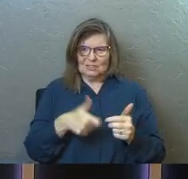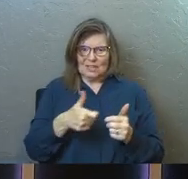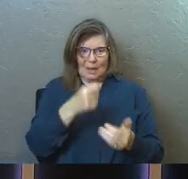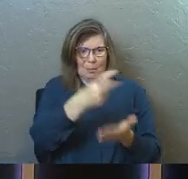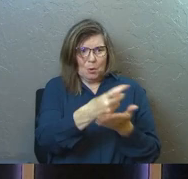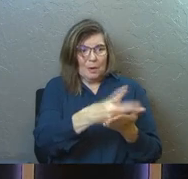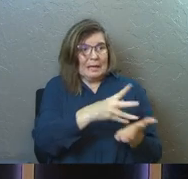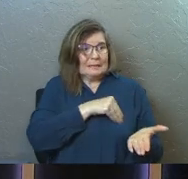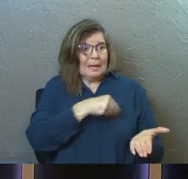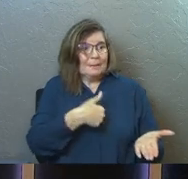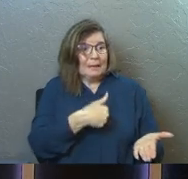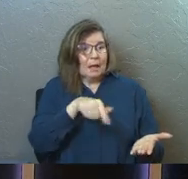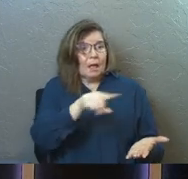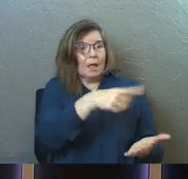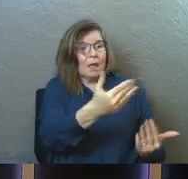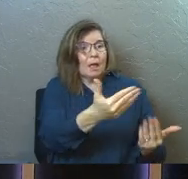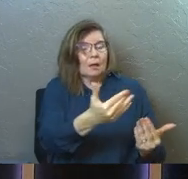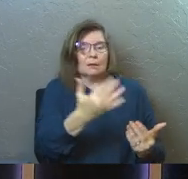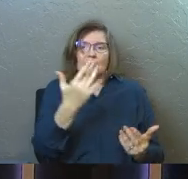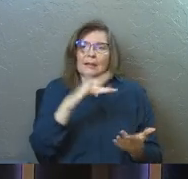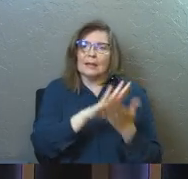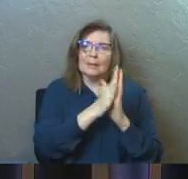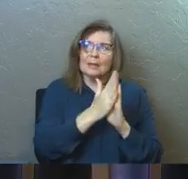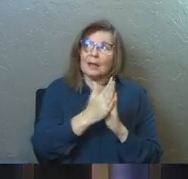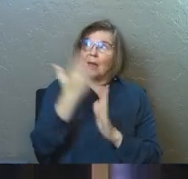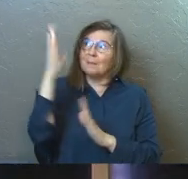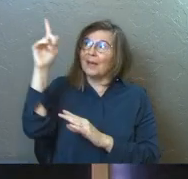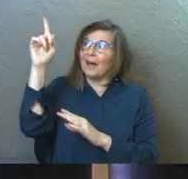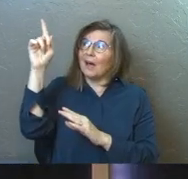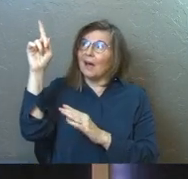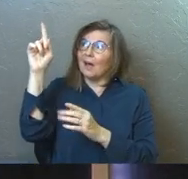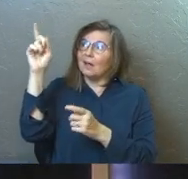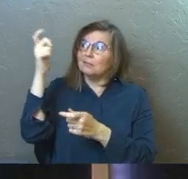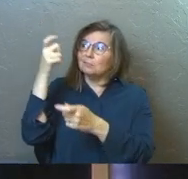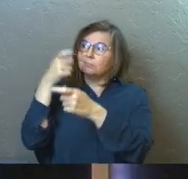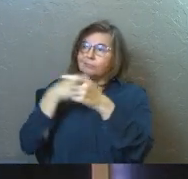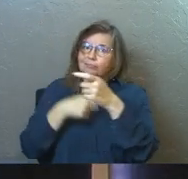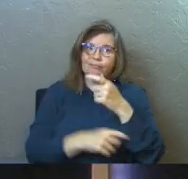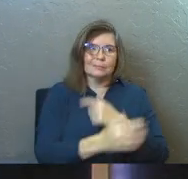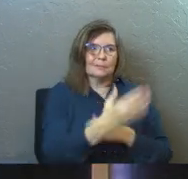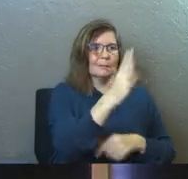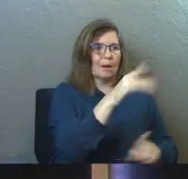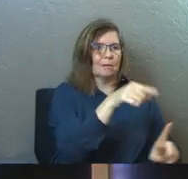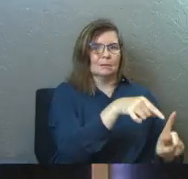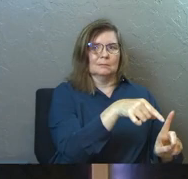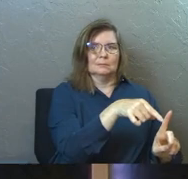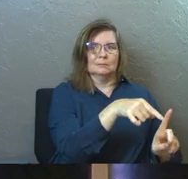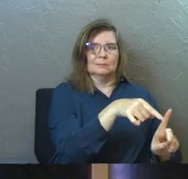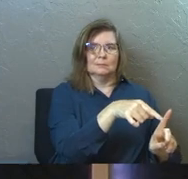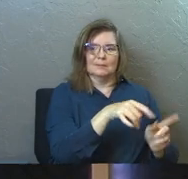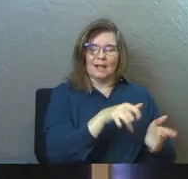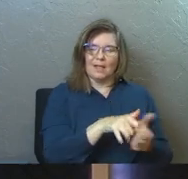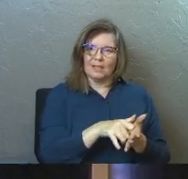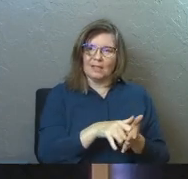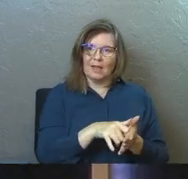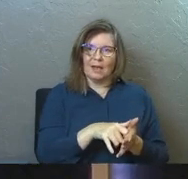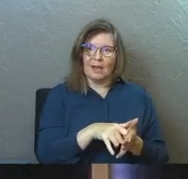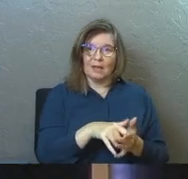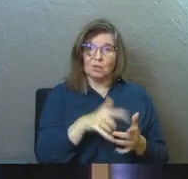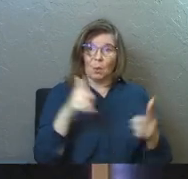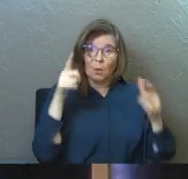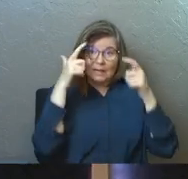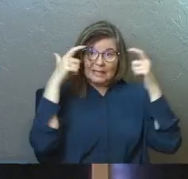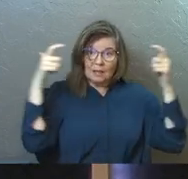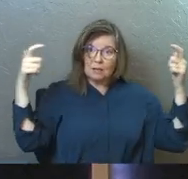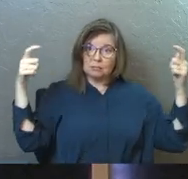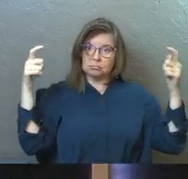because then they'll become the God standard in your life. And that's murder on your ego.